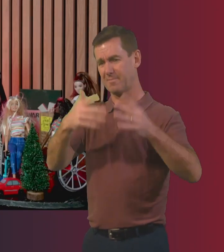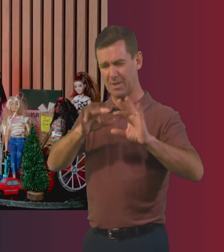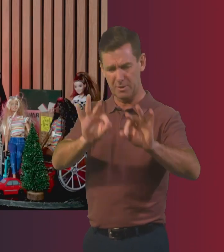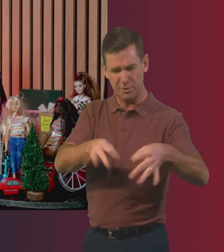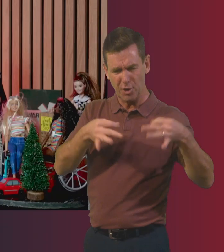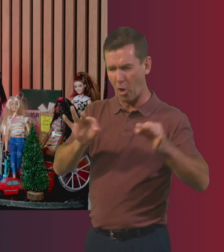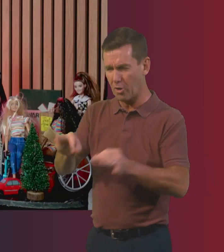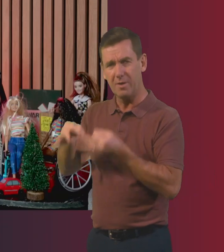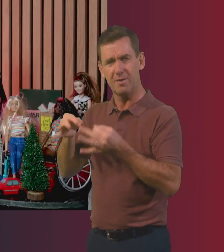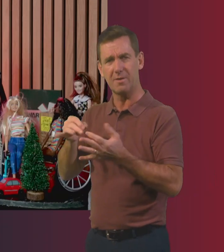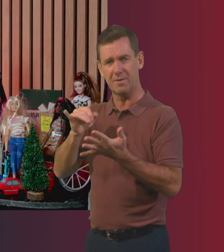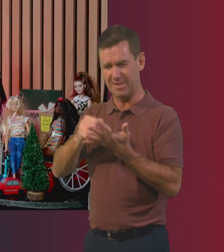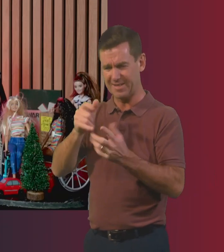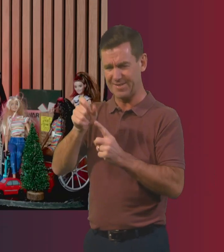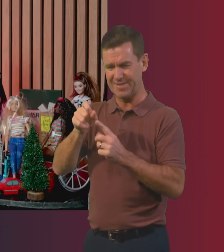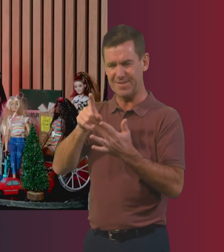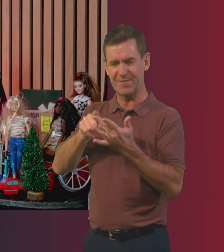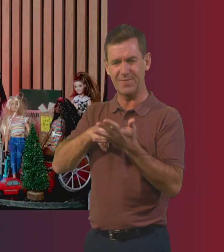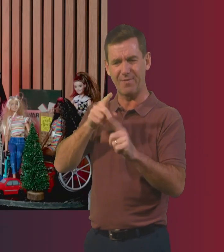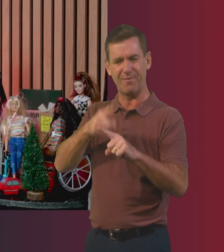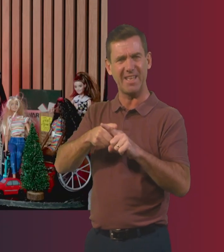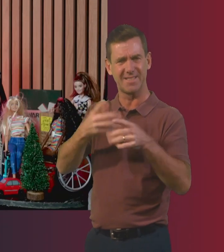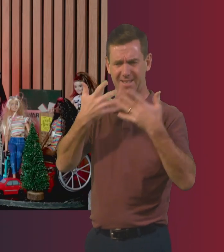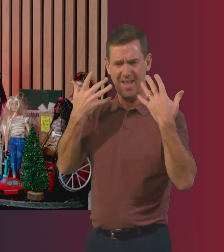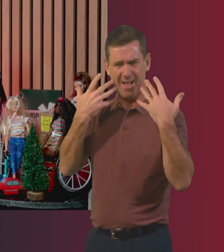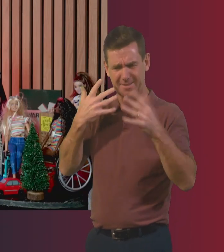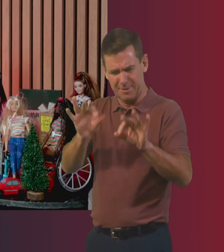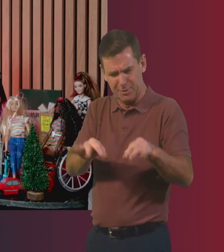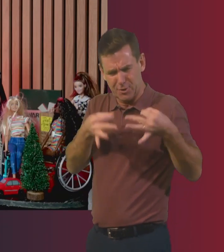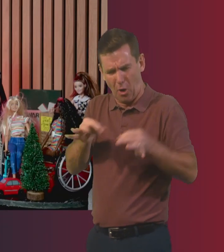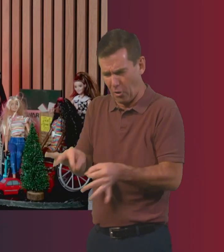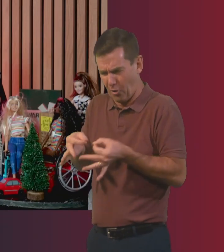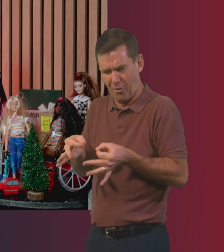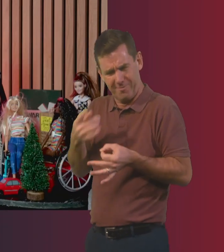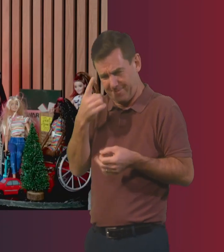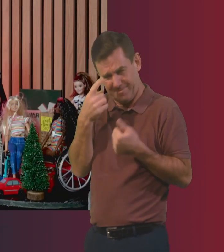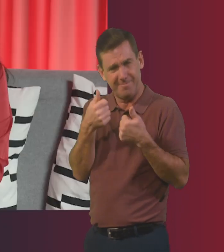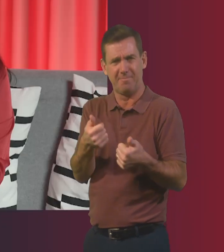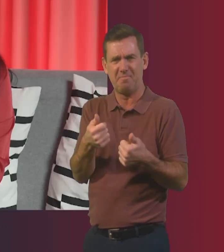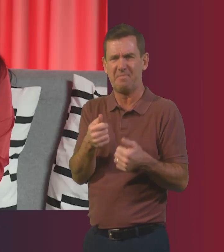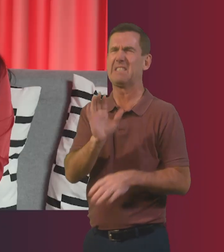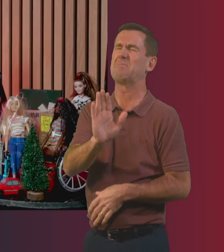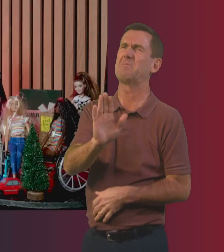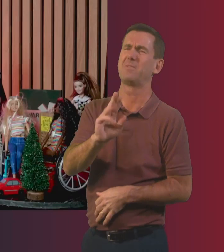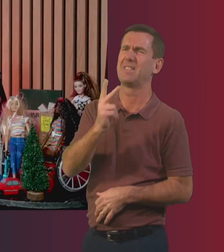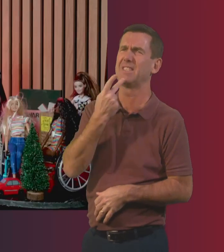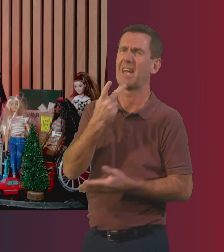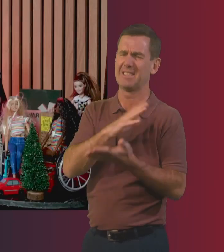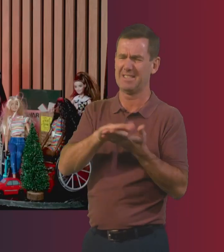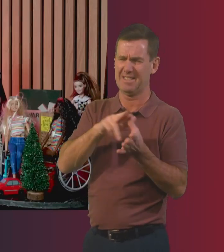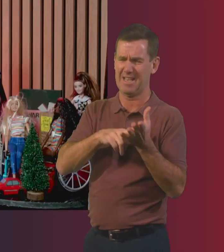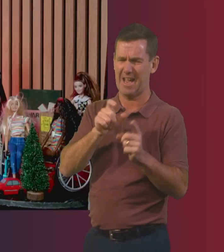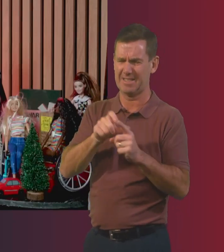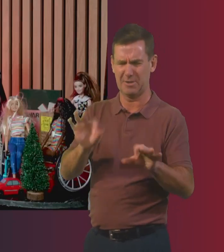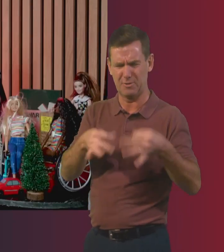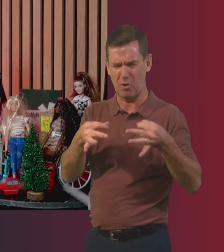it. I'd be like, if they didn't pick that up for me, I would be like, it's perfect. Maybe not secondhand socks. Maybe something else. But you know